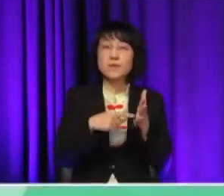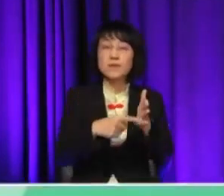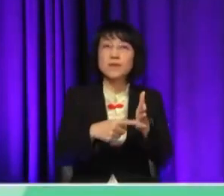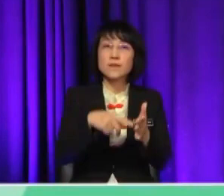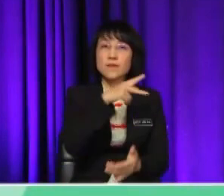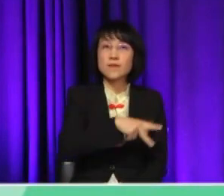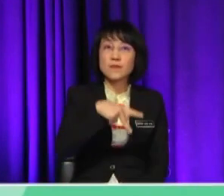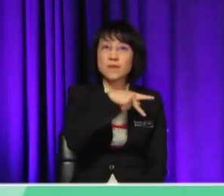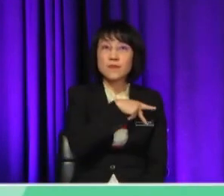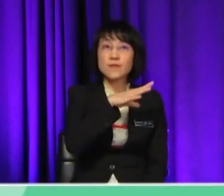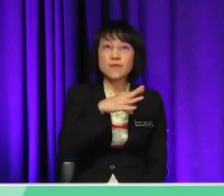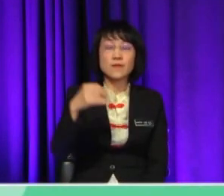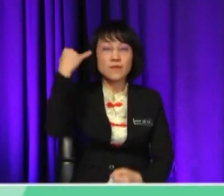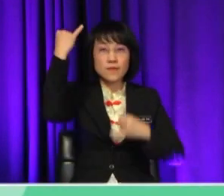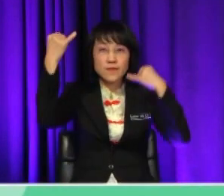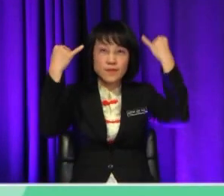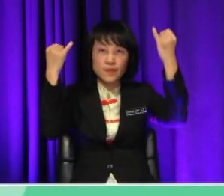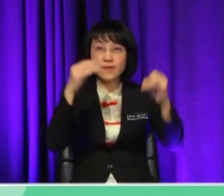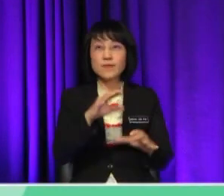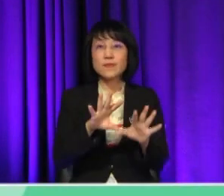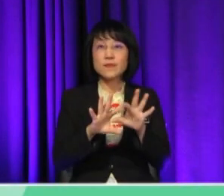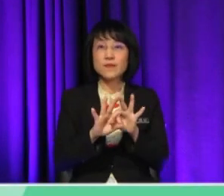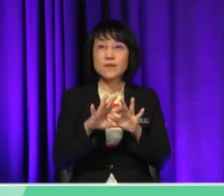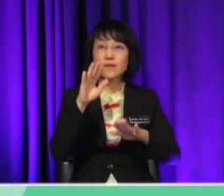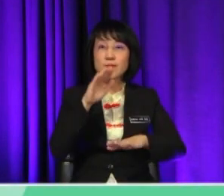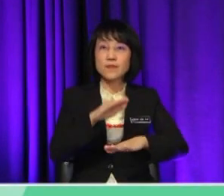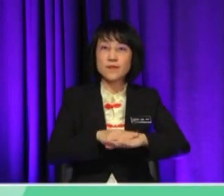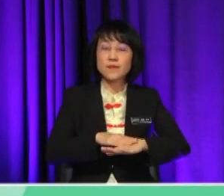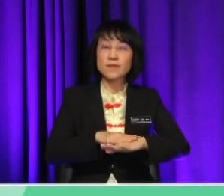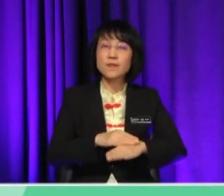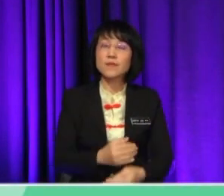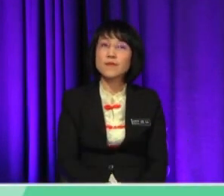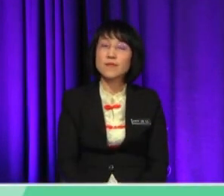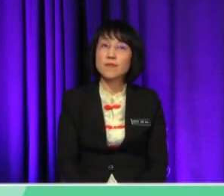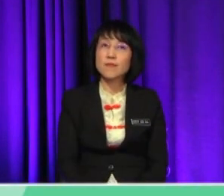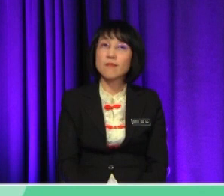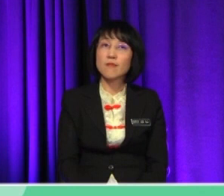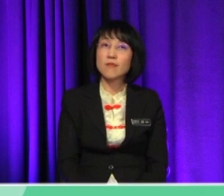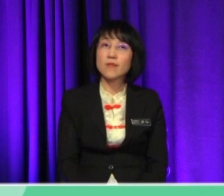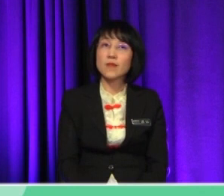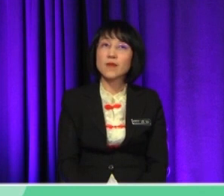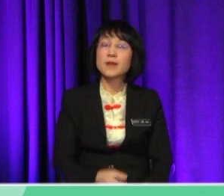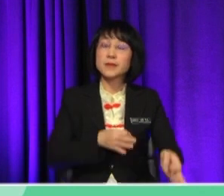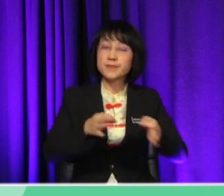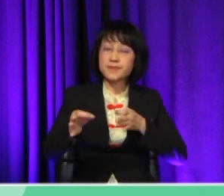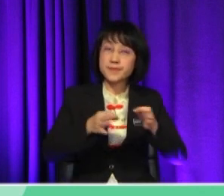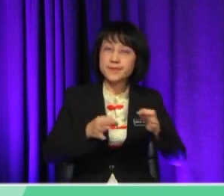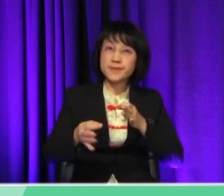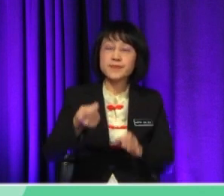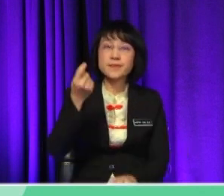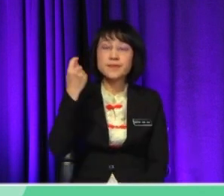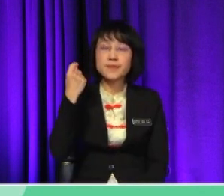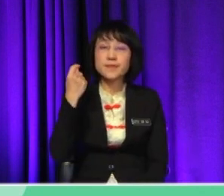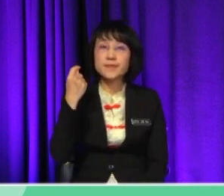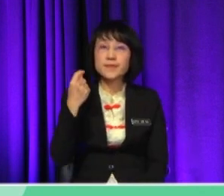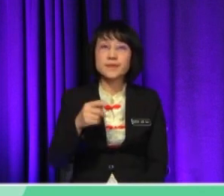as imagery of touch. Okay. Now, as they have explained earlier, the students, of